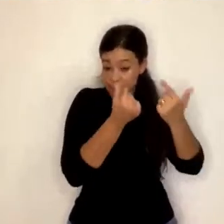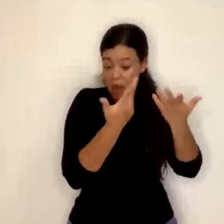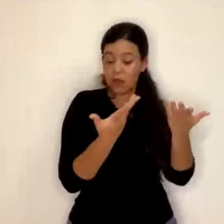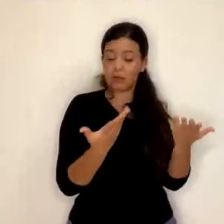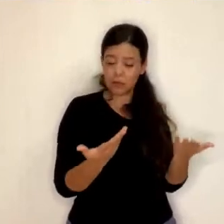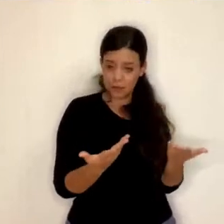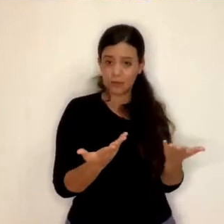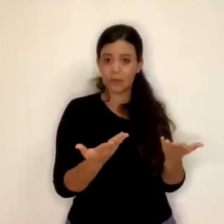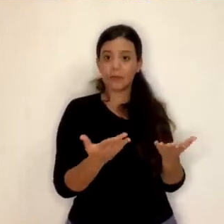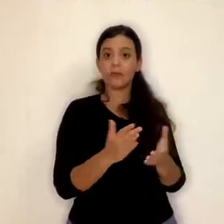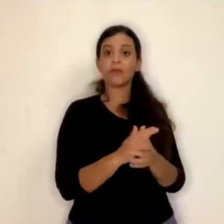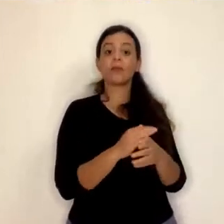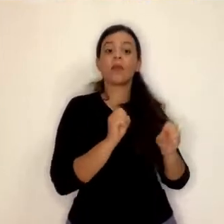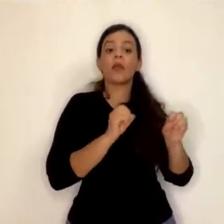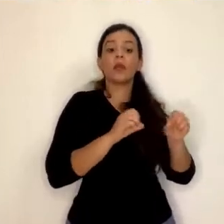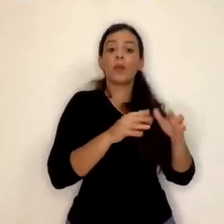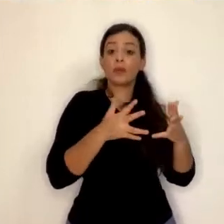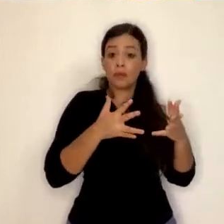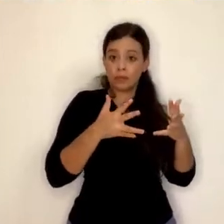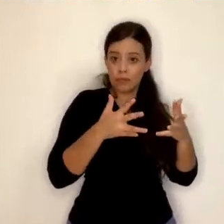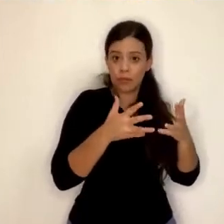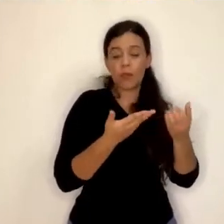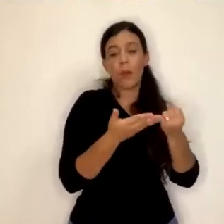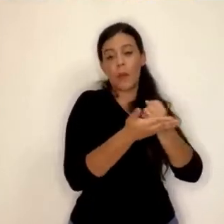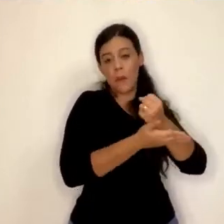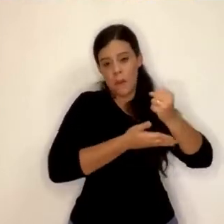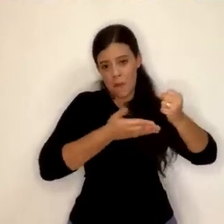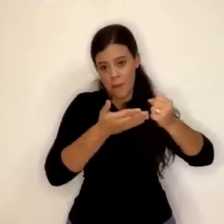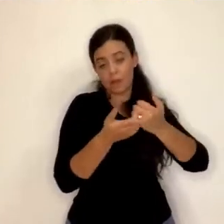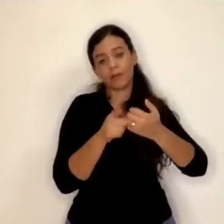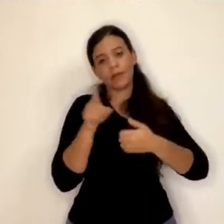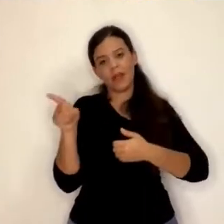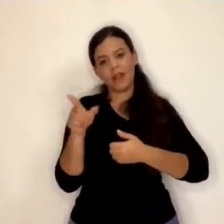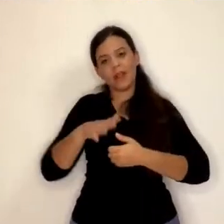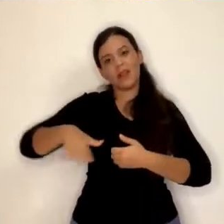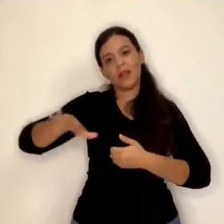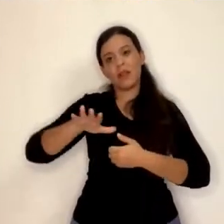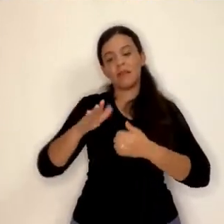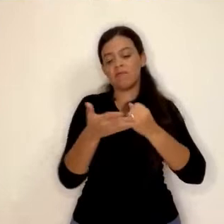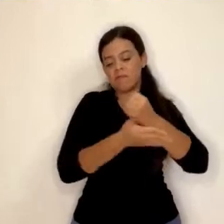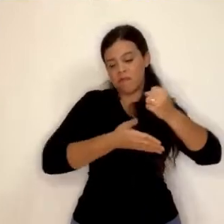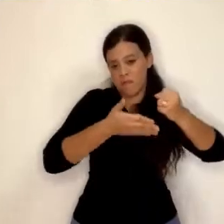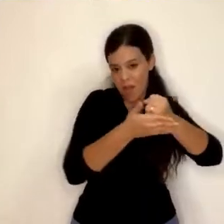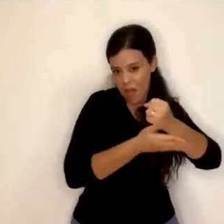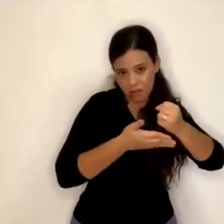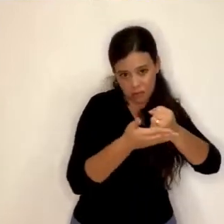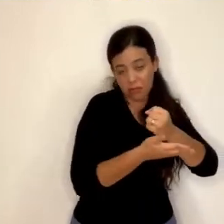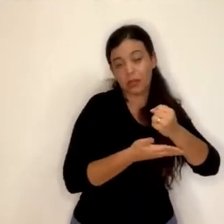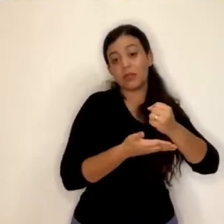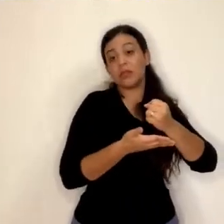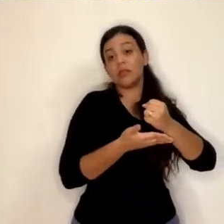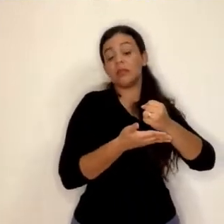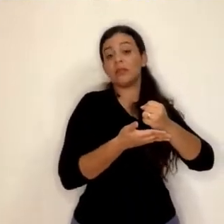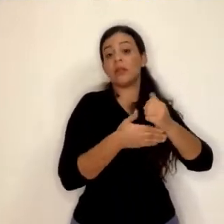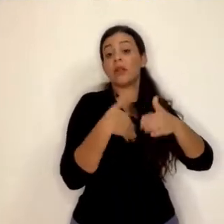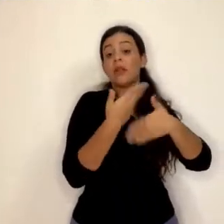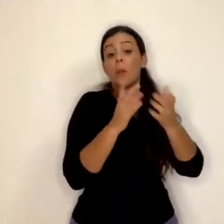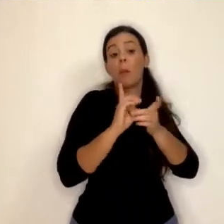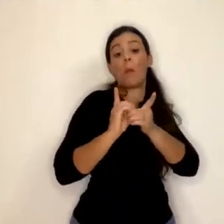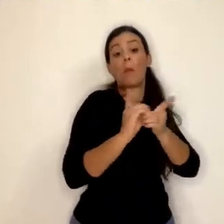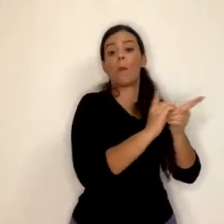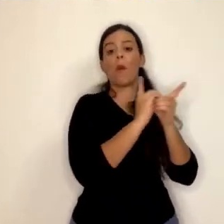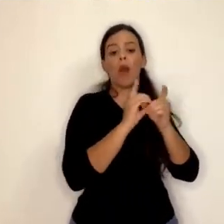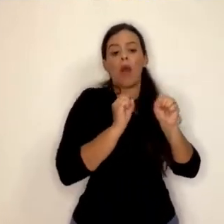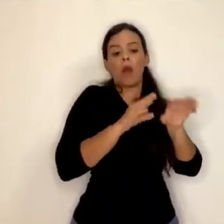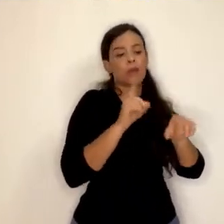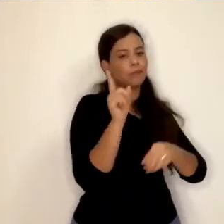private schools, and consequently they then deserve low quality